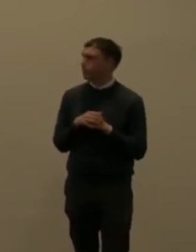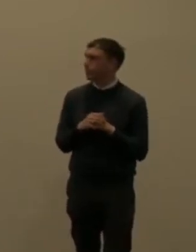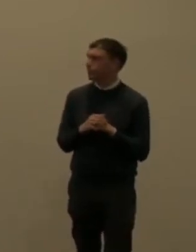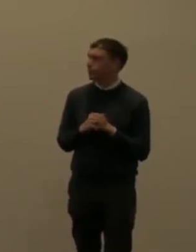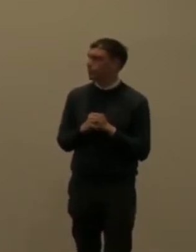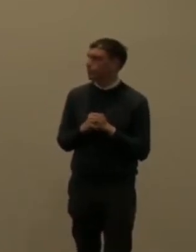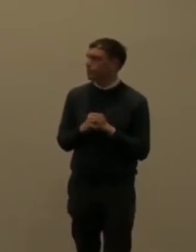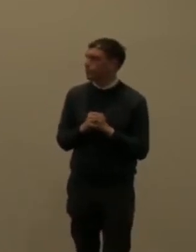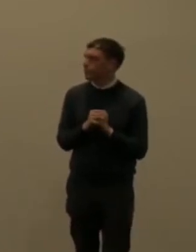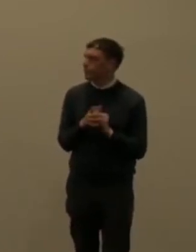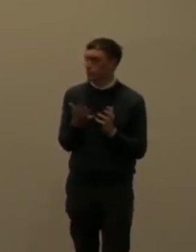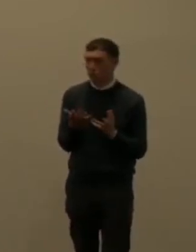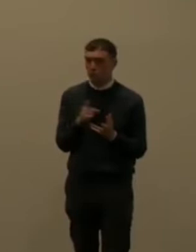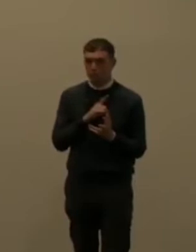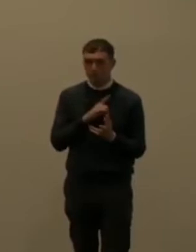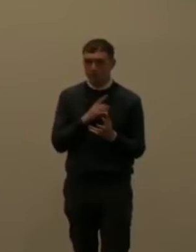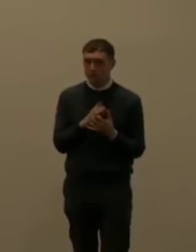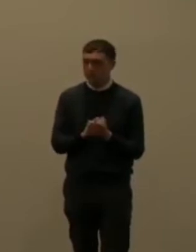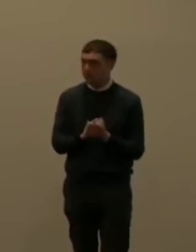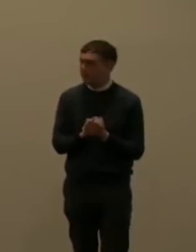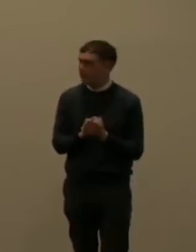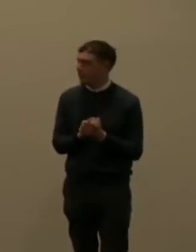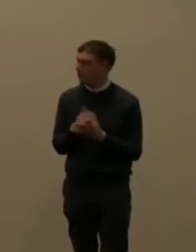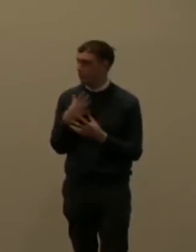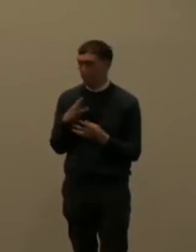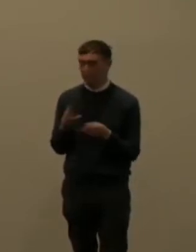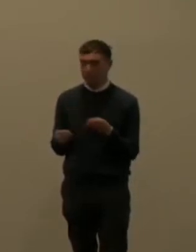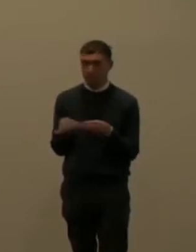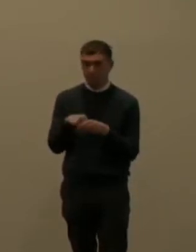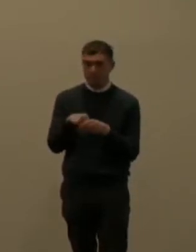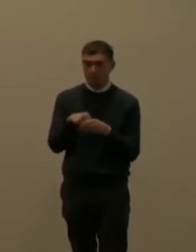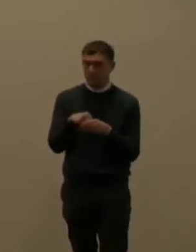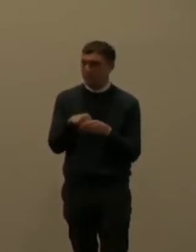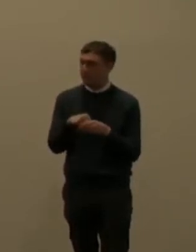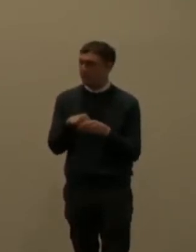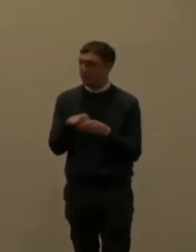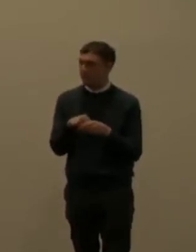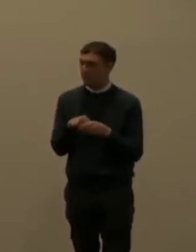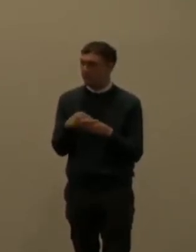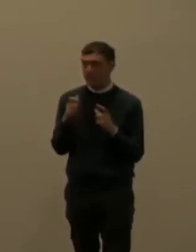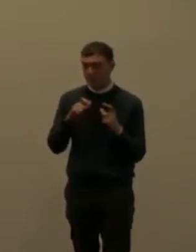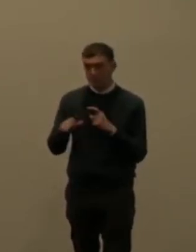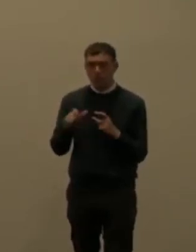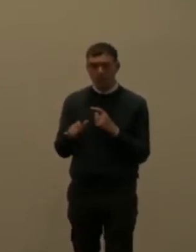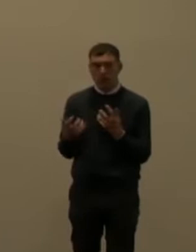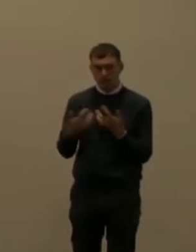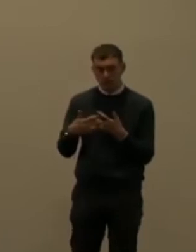So this is why we want to implement a continuous integration.